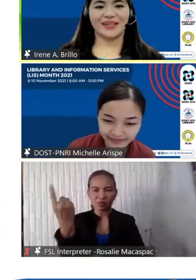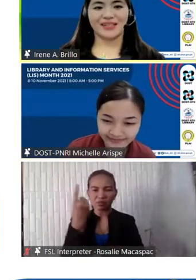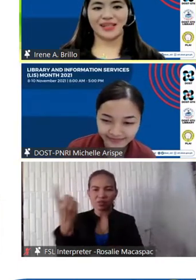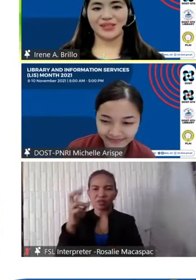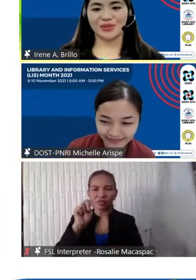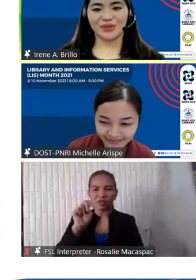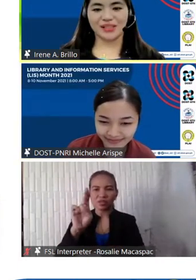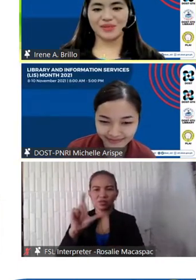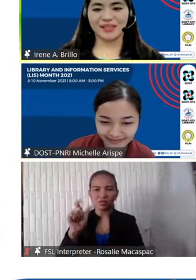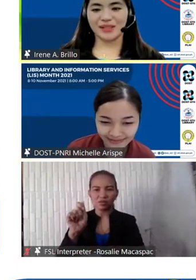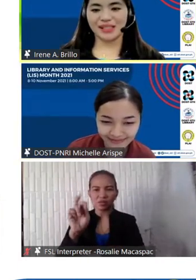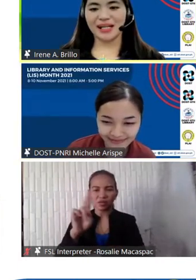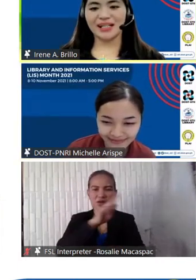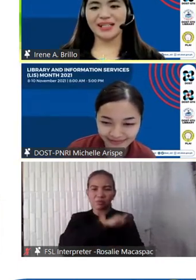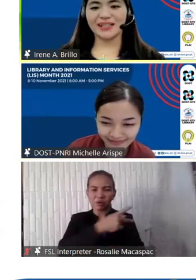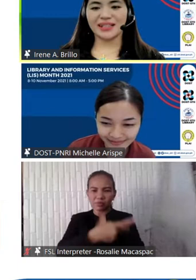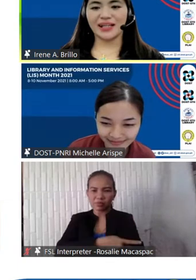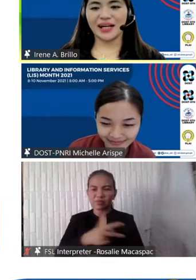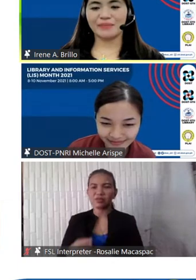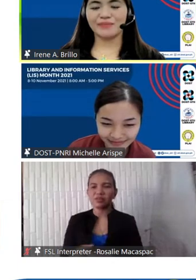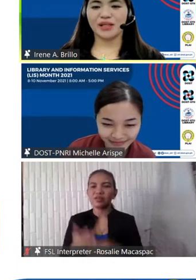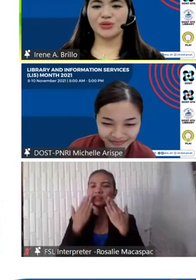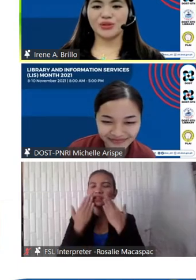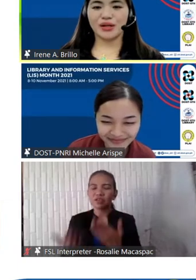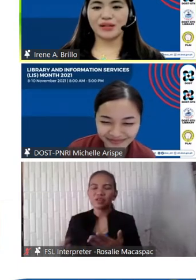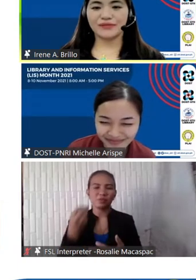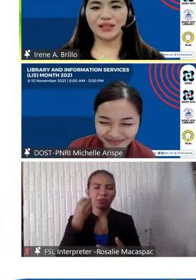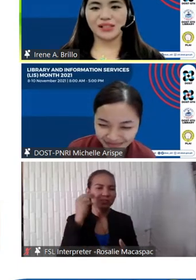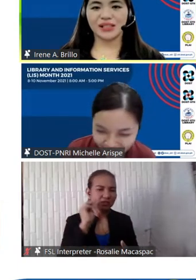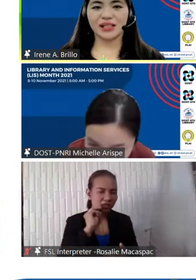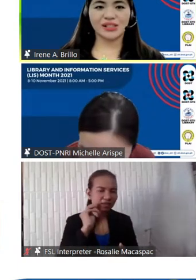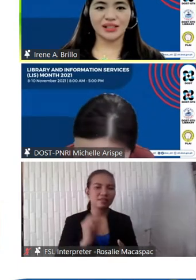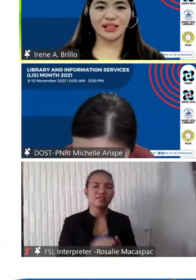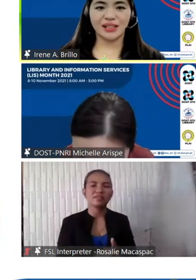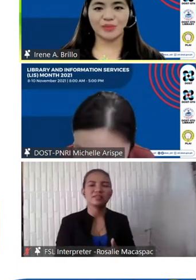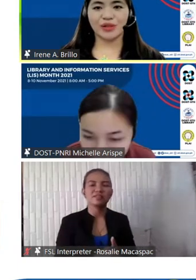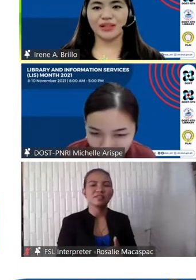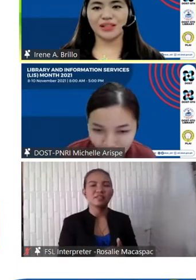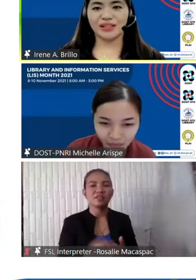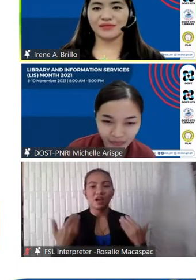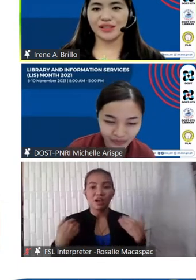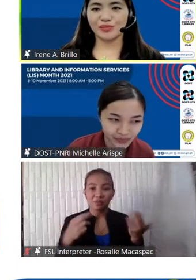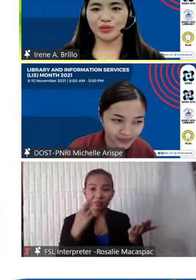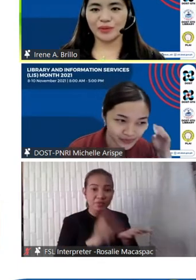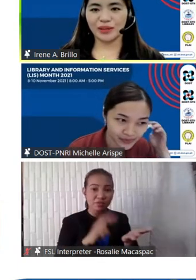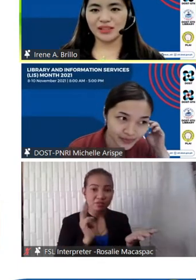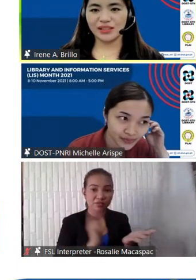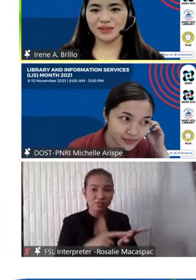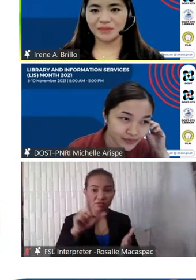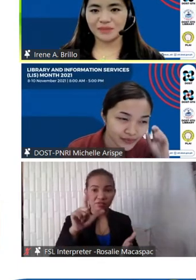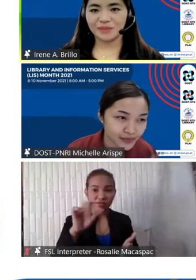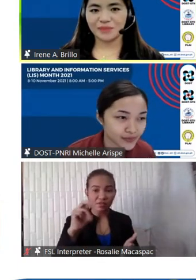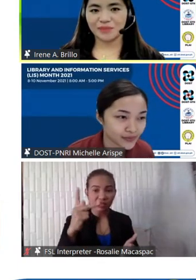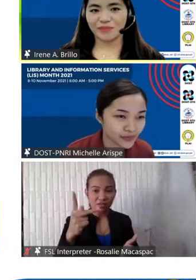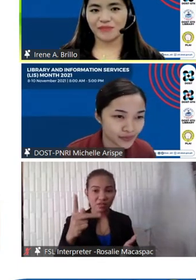Ayan. Thank you so much, Ms. Michelle. And then, do you have registration links po in the Facebook